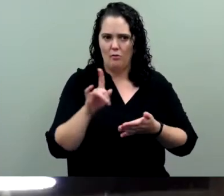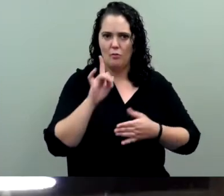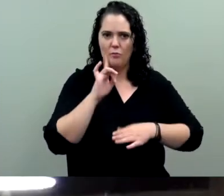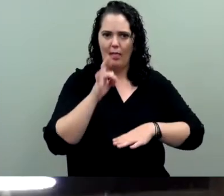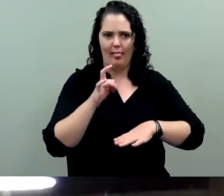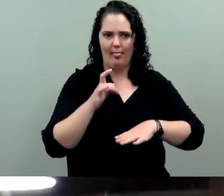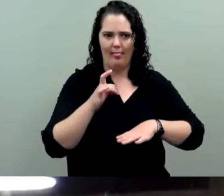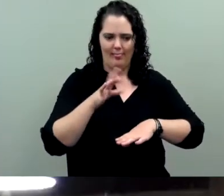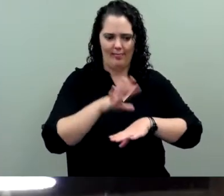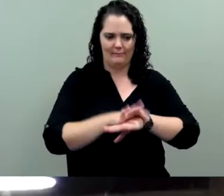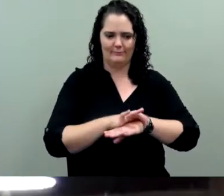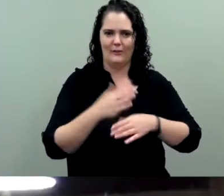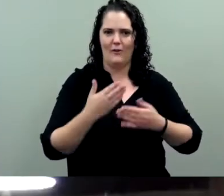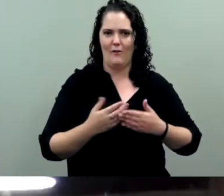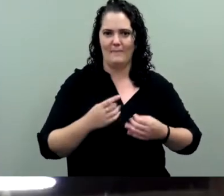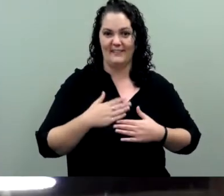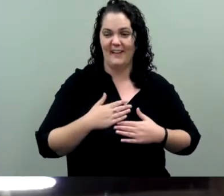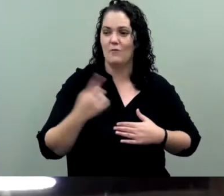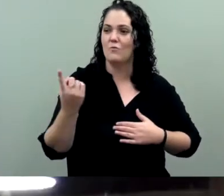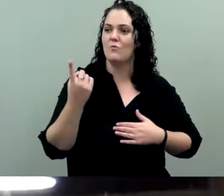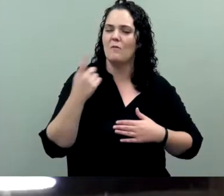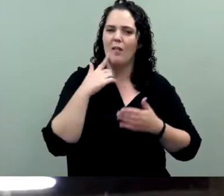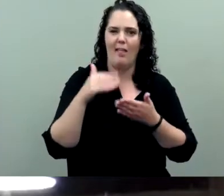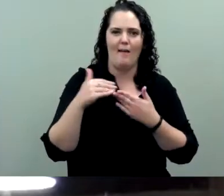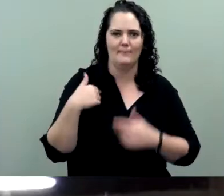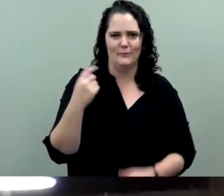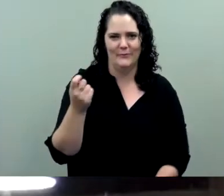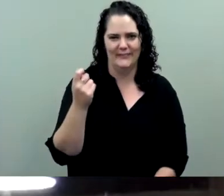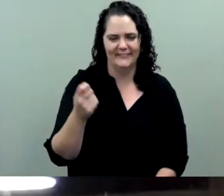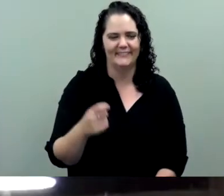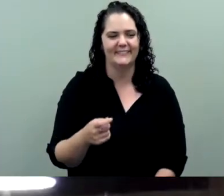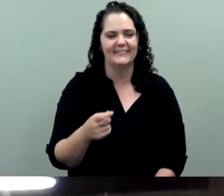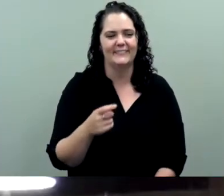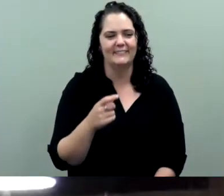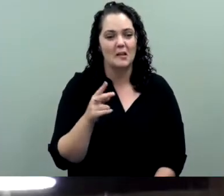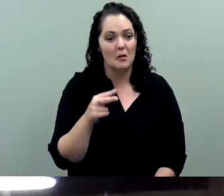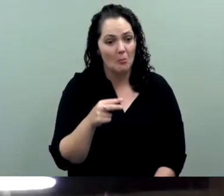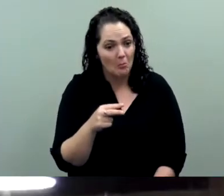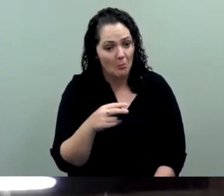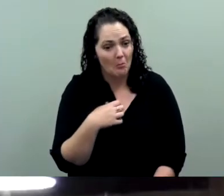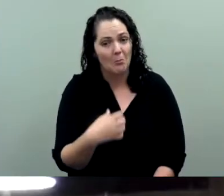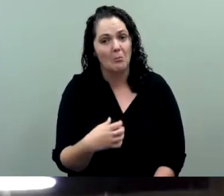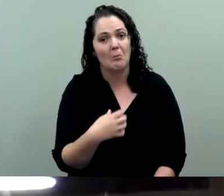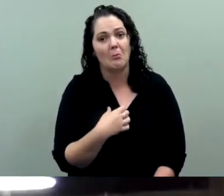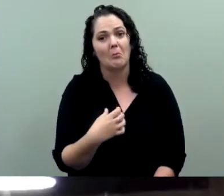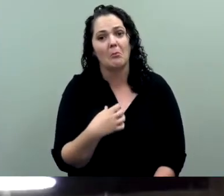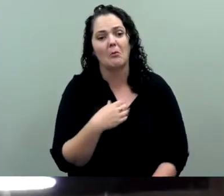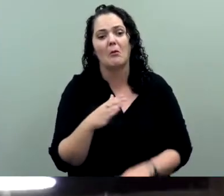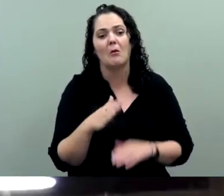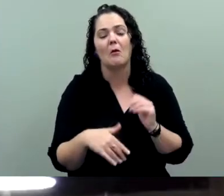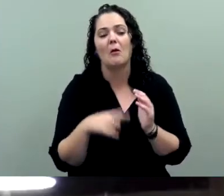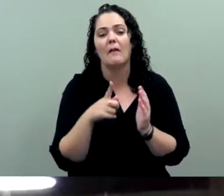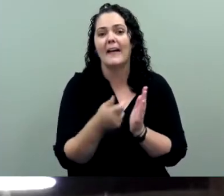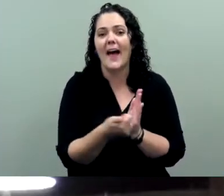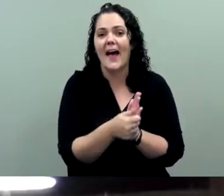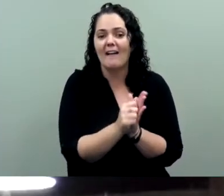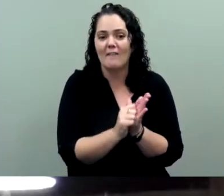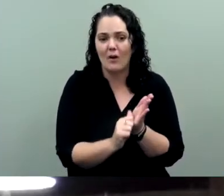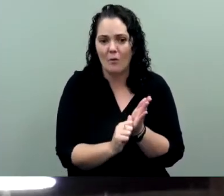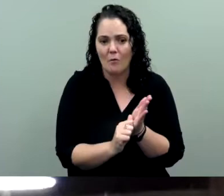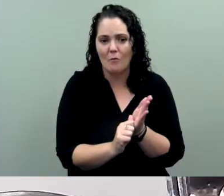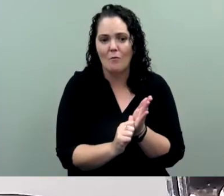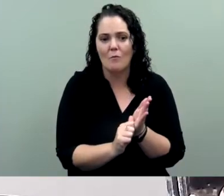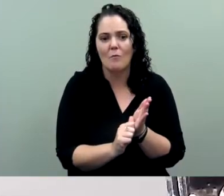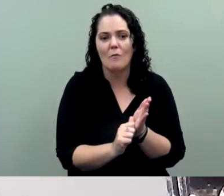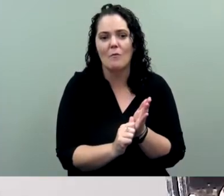to have my producer help me with this too. Let's check back in with our avocado ink. All right, so I'm going to switch this over to the other camera